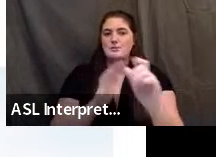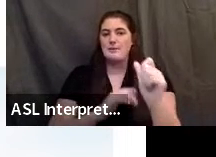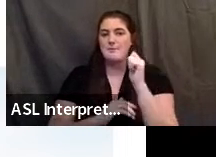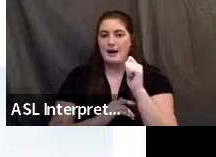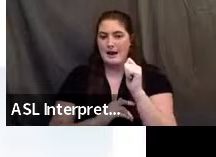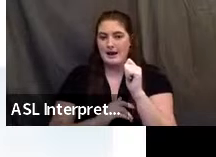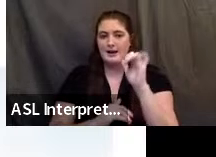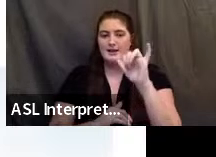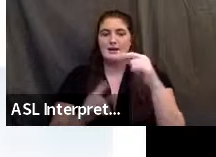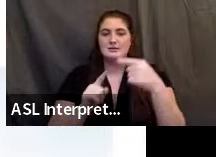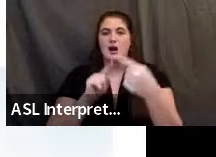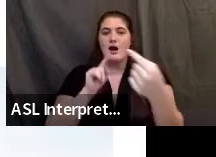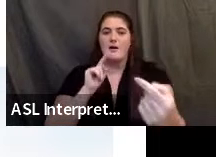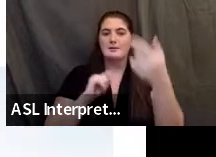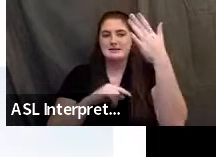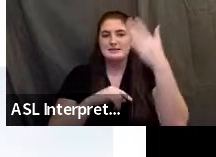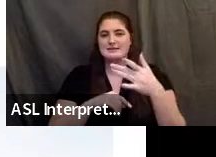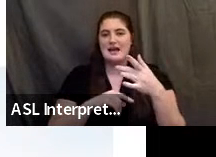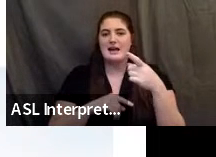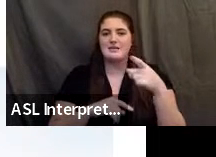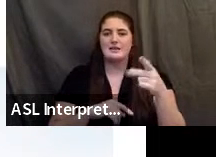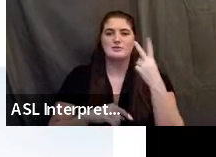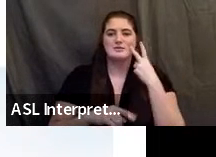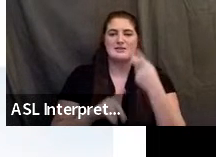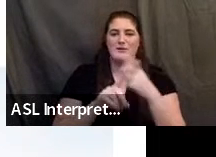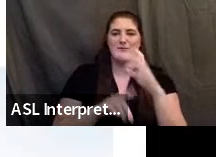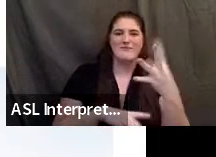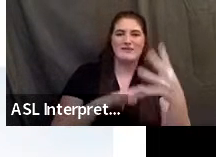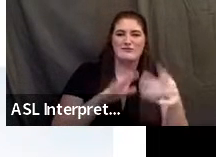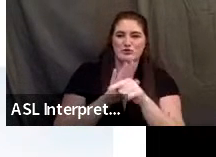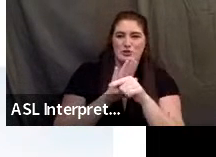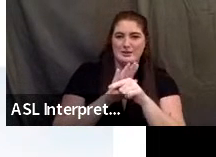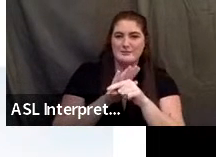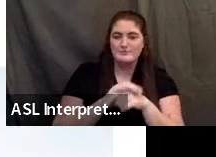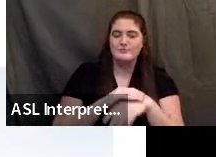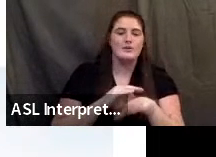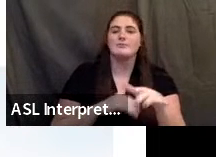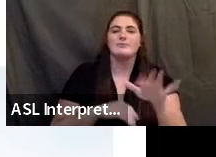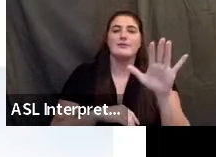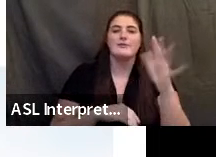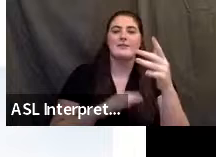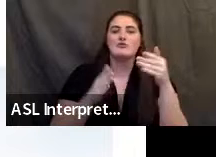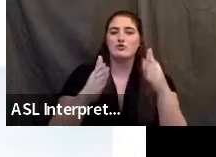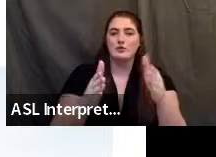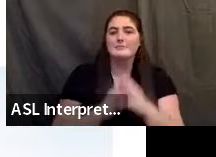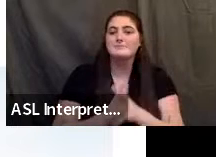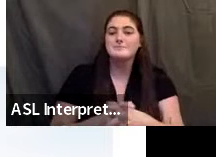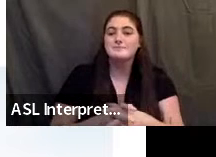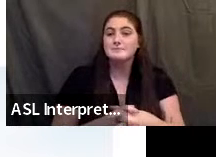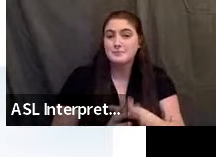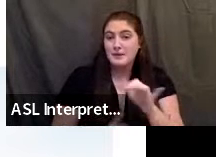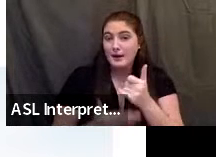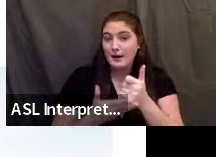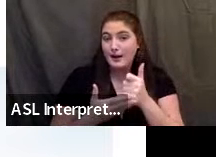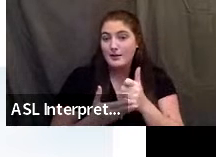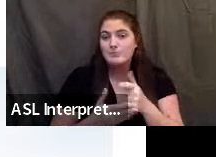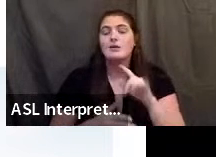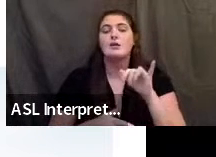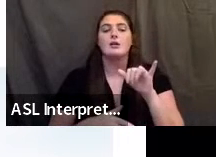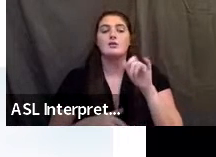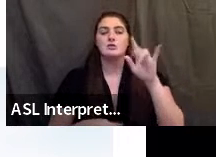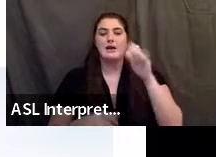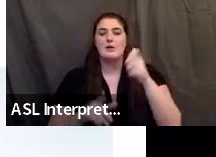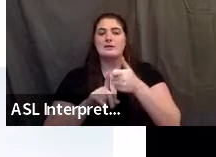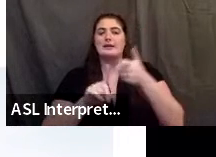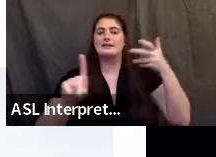that's the opposite side of the glass that you see from 5th Street. Okay. Does that help? Yeah. Yeah, and that, in a sense that would extend to the